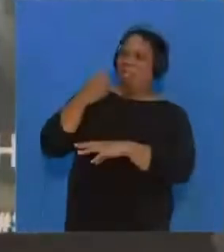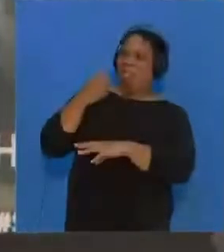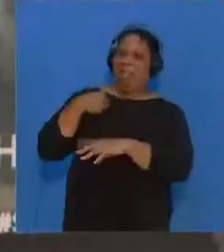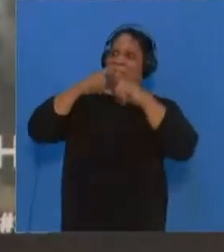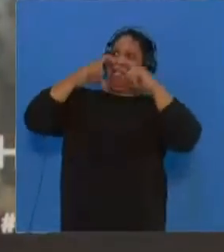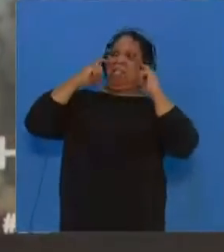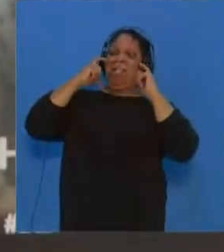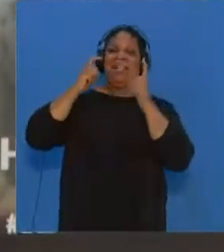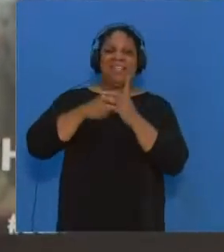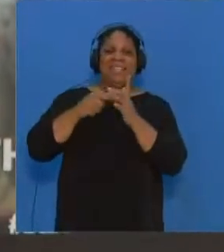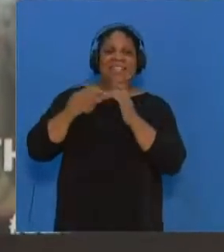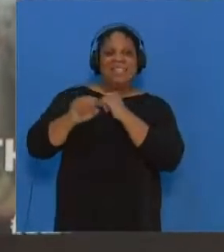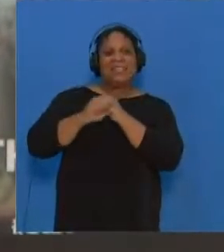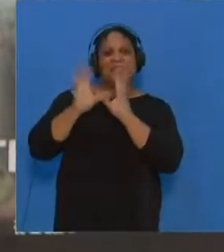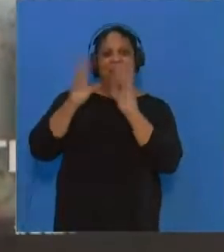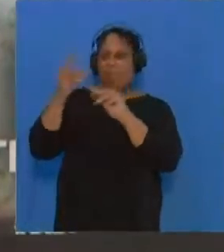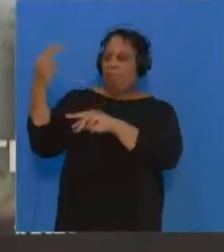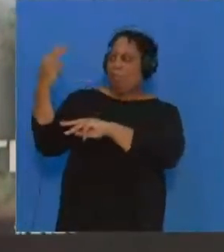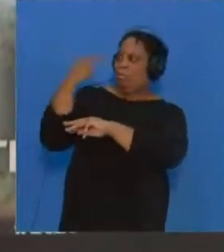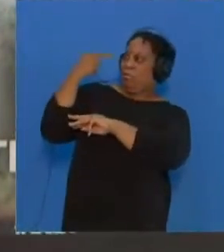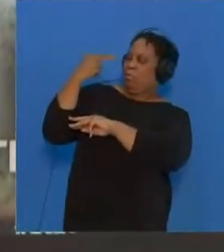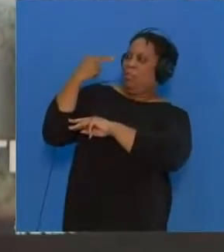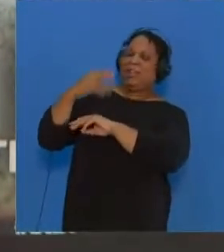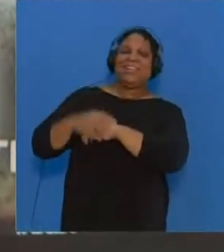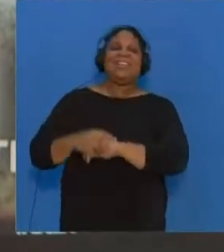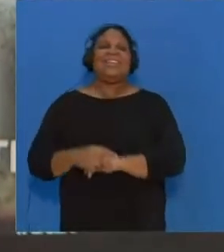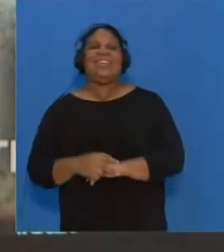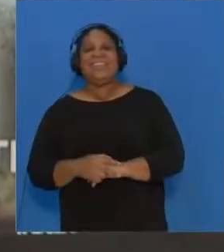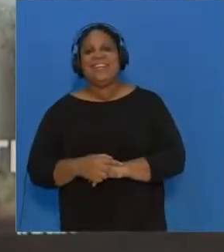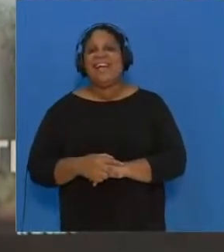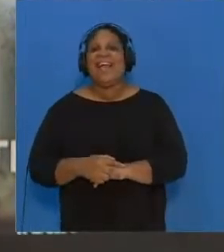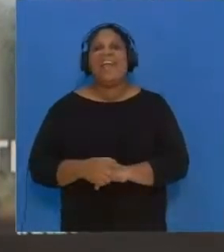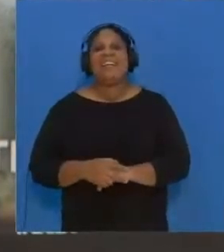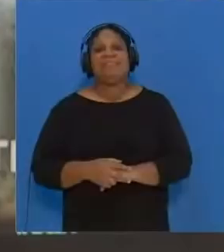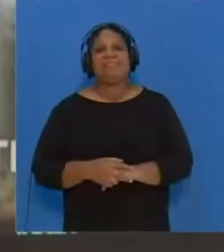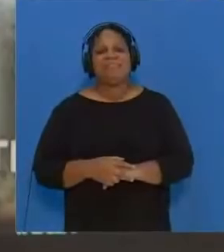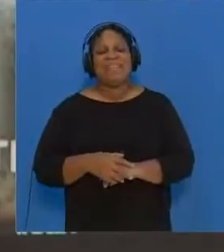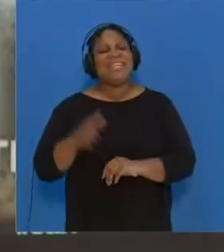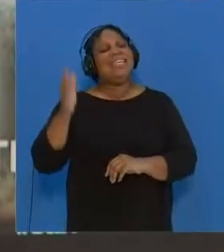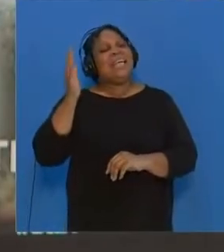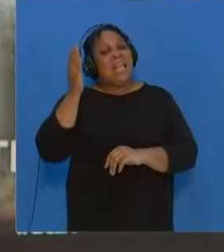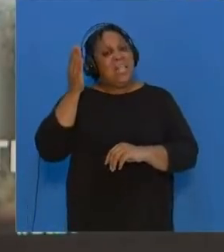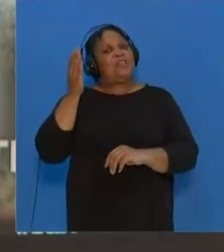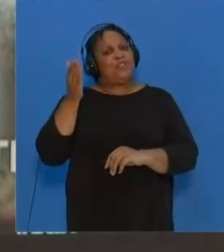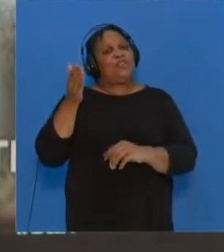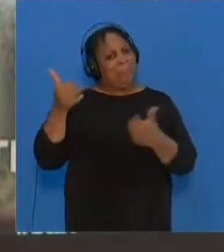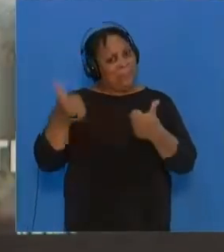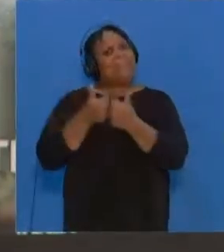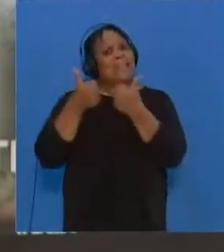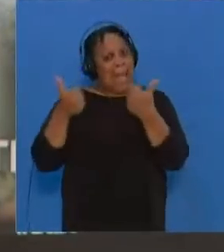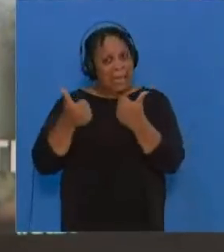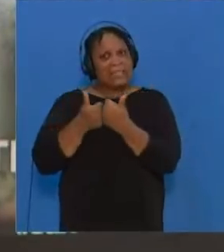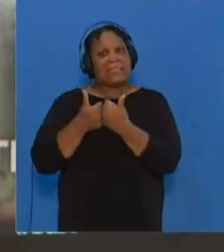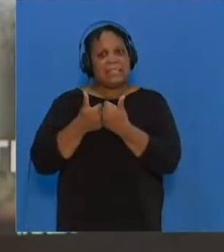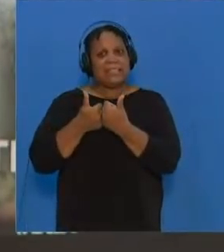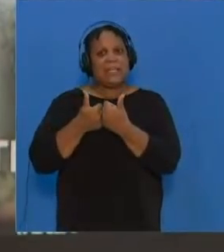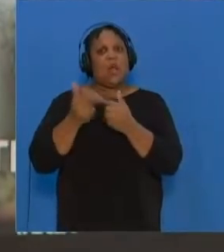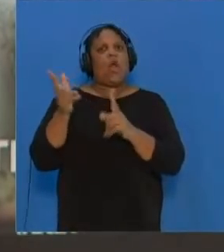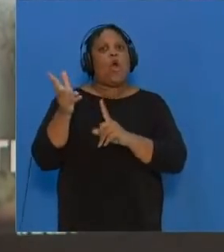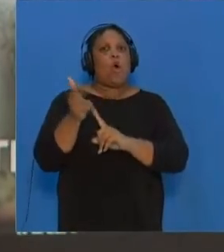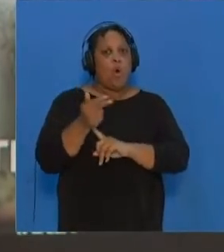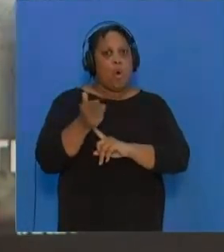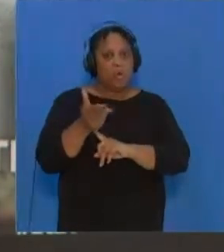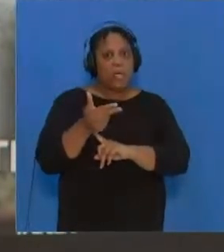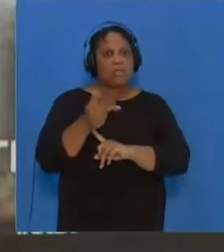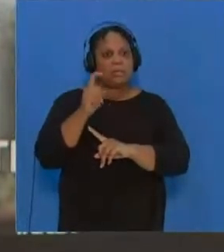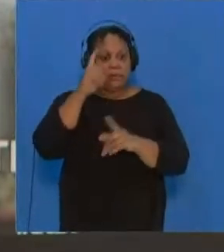and national security to get staring at me. It's going to be a challenge, and hotels are going to have